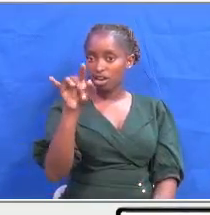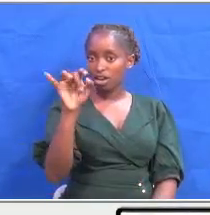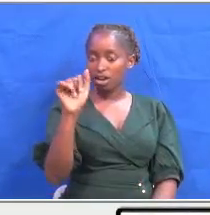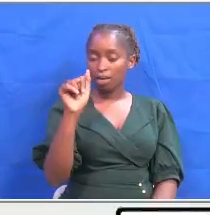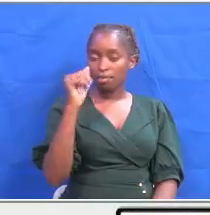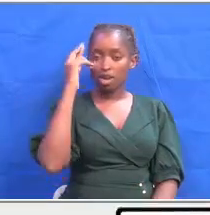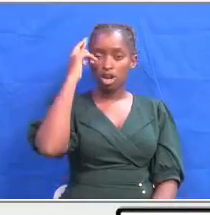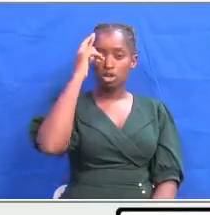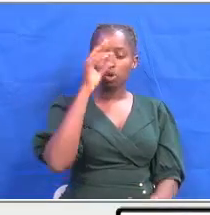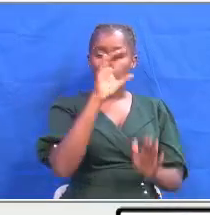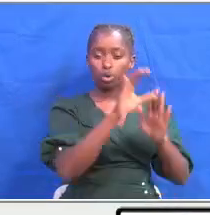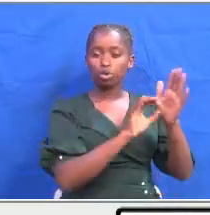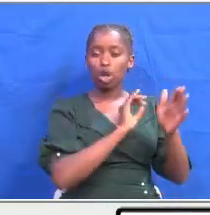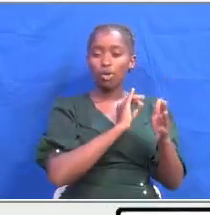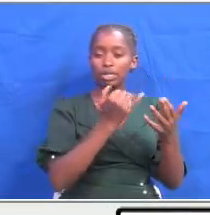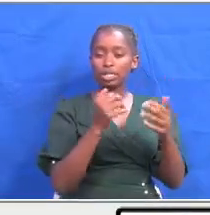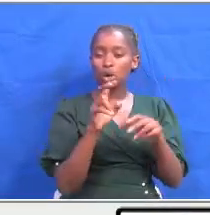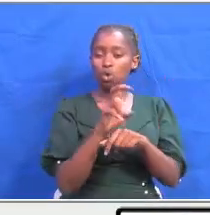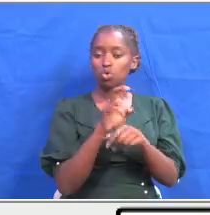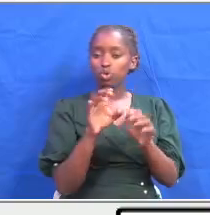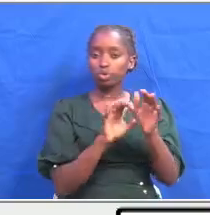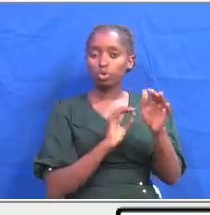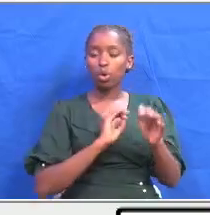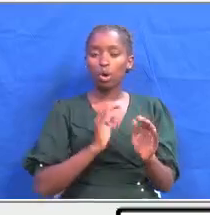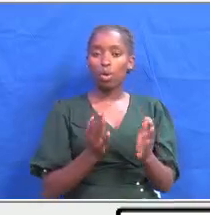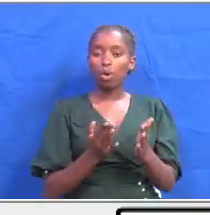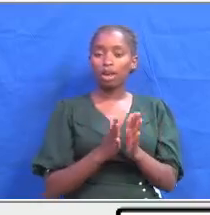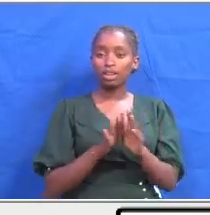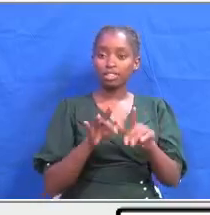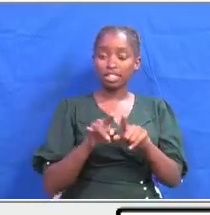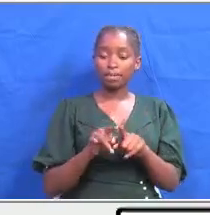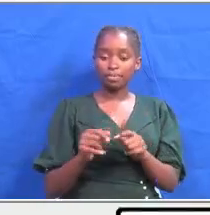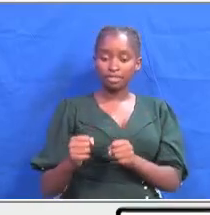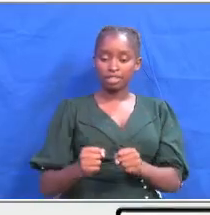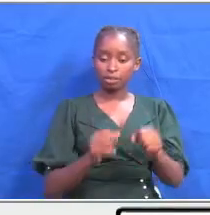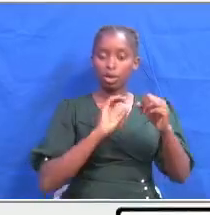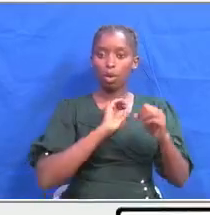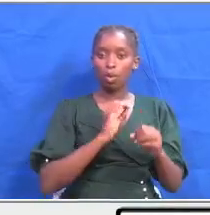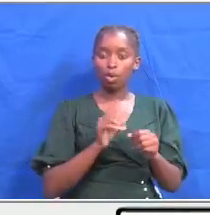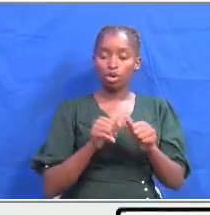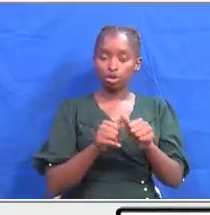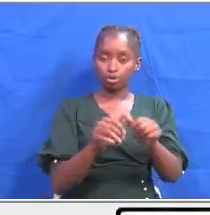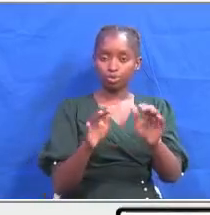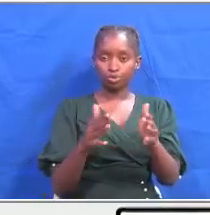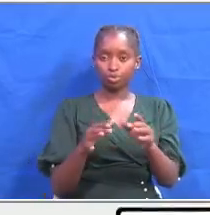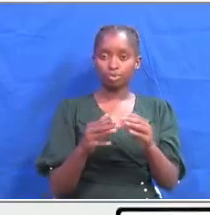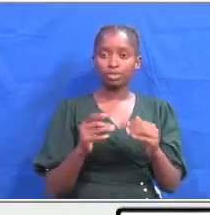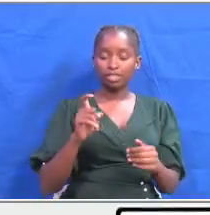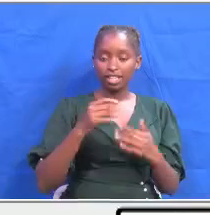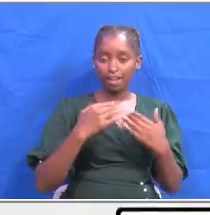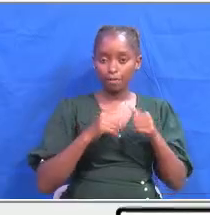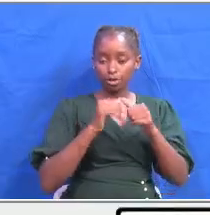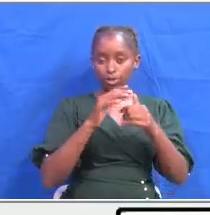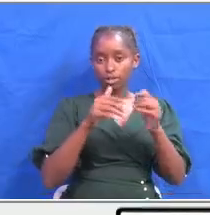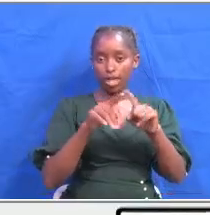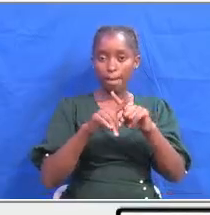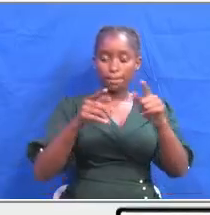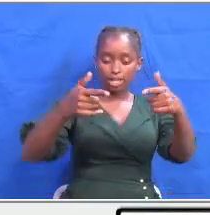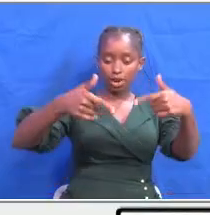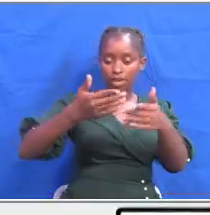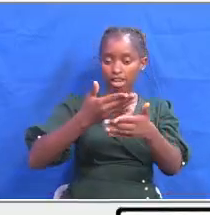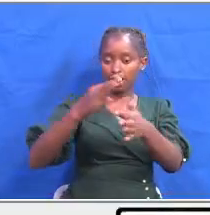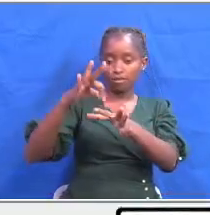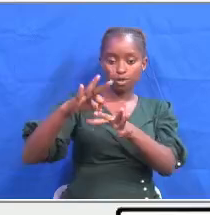for the purposes of testing our democracy, for the purposes of testing our systems. Let him run through the course, but don't allow a vote be put.